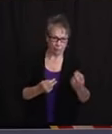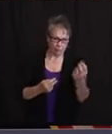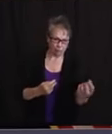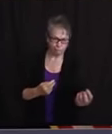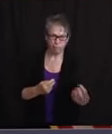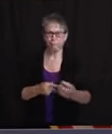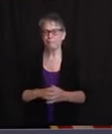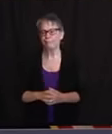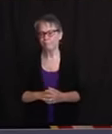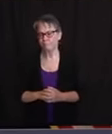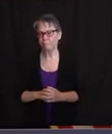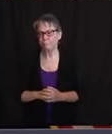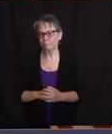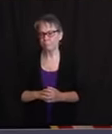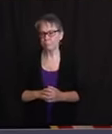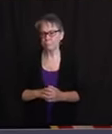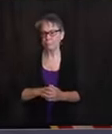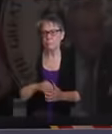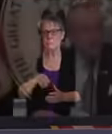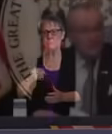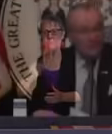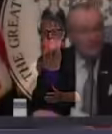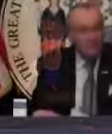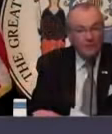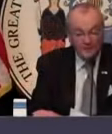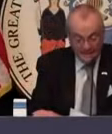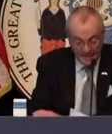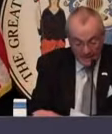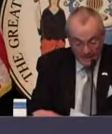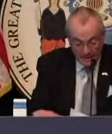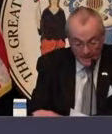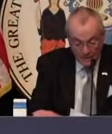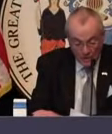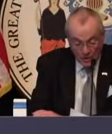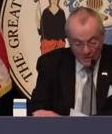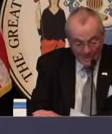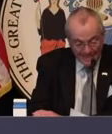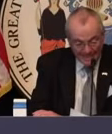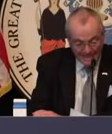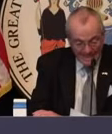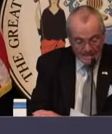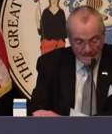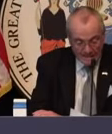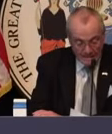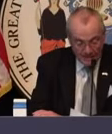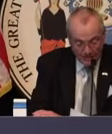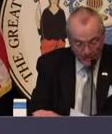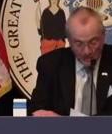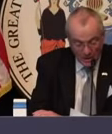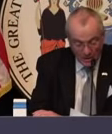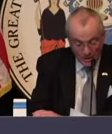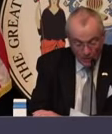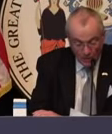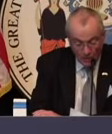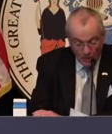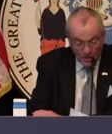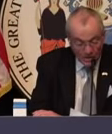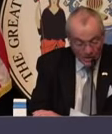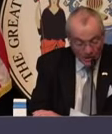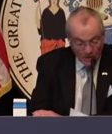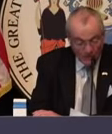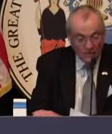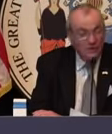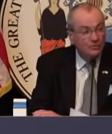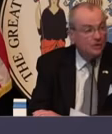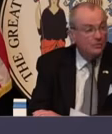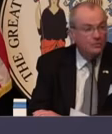anyone's, so thank you for being here. I want to spend a few minutes up front today talking about testing and giving some color on where we are